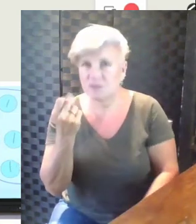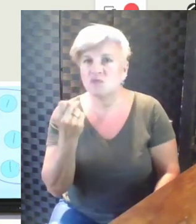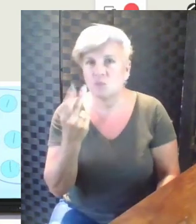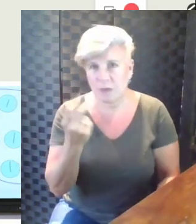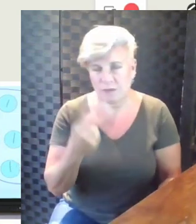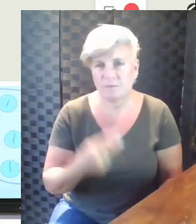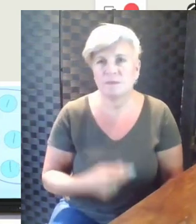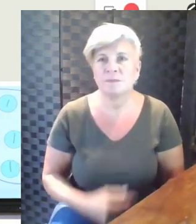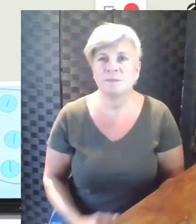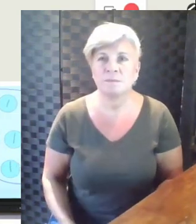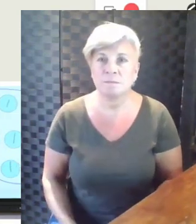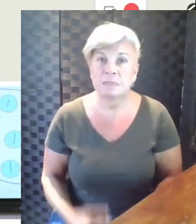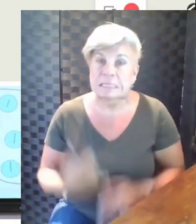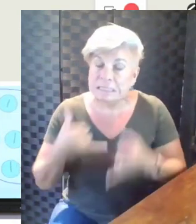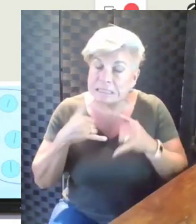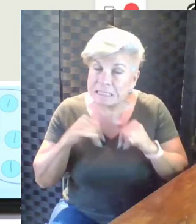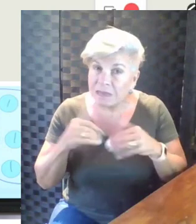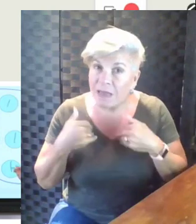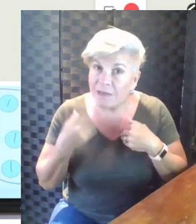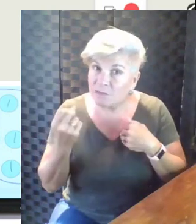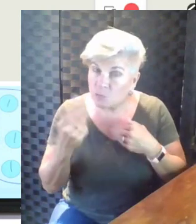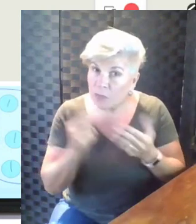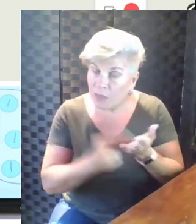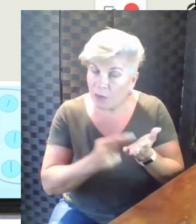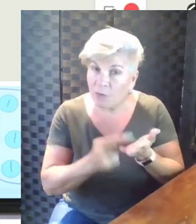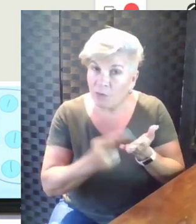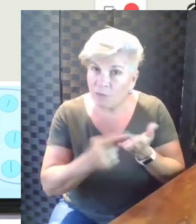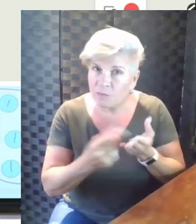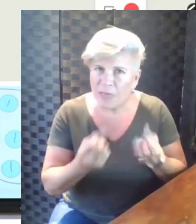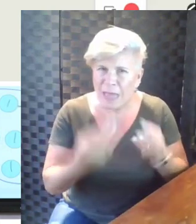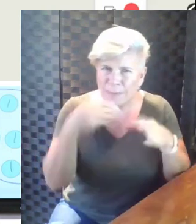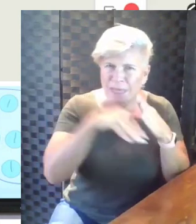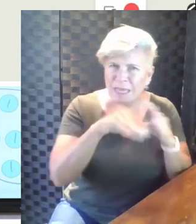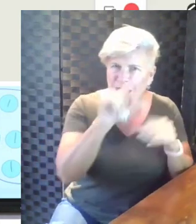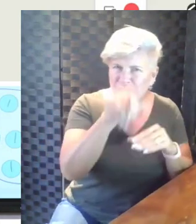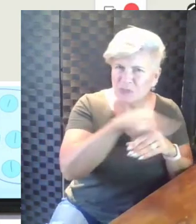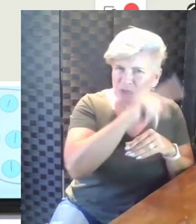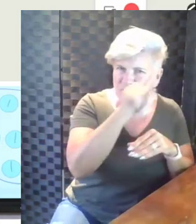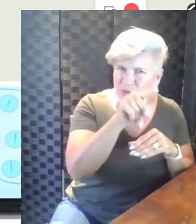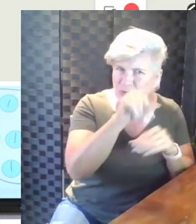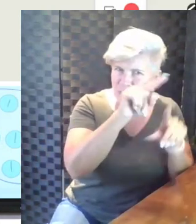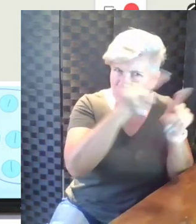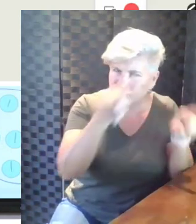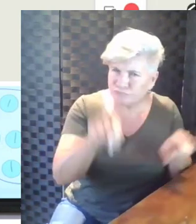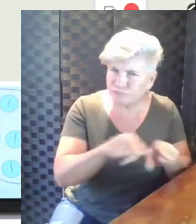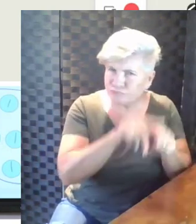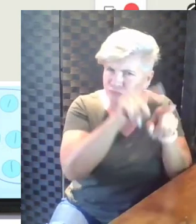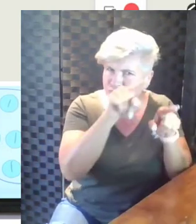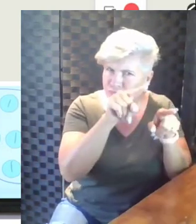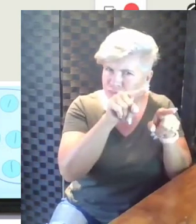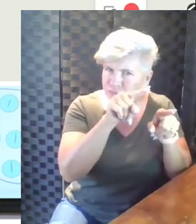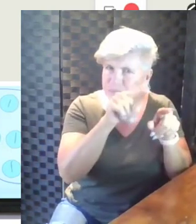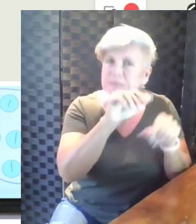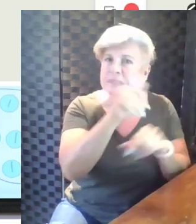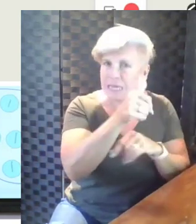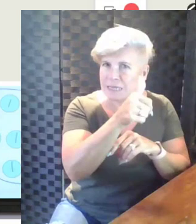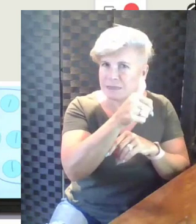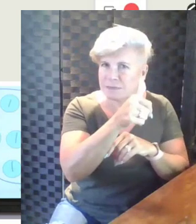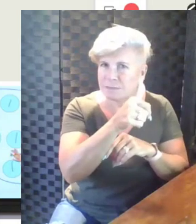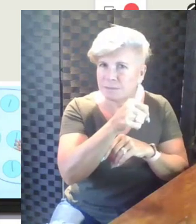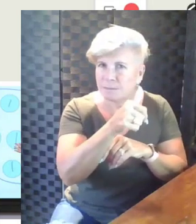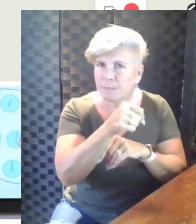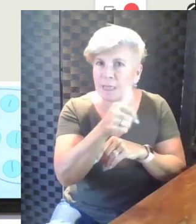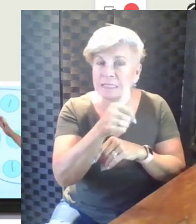11, 12. So I still have 12 counters. How many were in the circle or the shape? 10. Now,